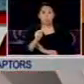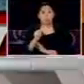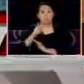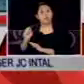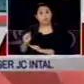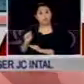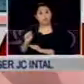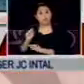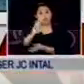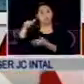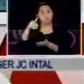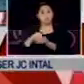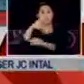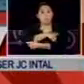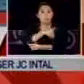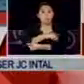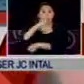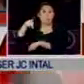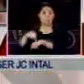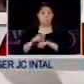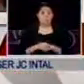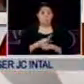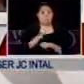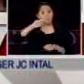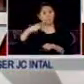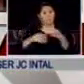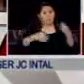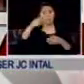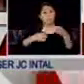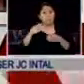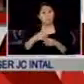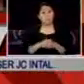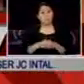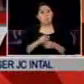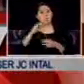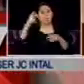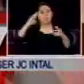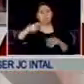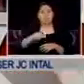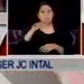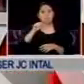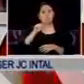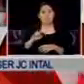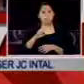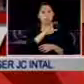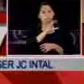August 21, 1997, and China Banking Corporation versus